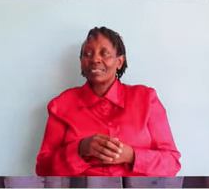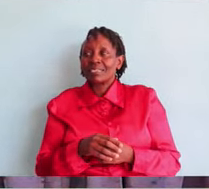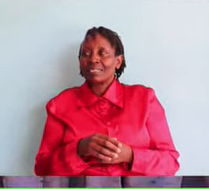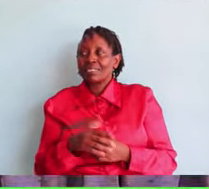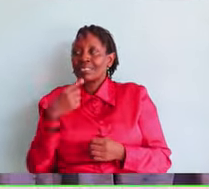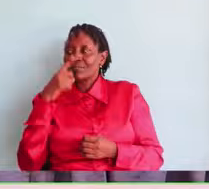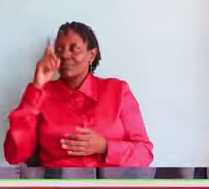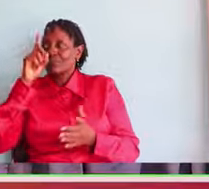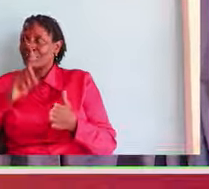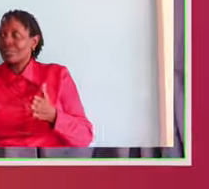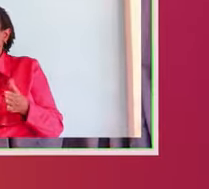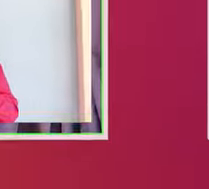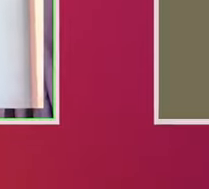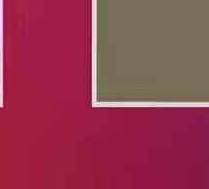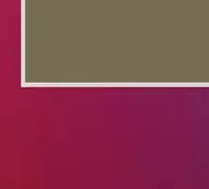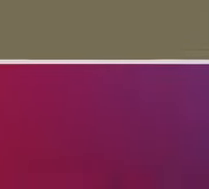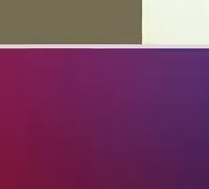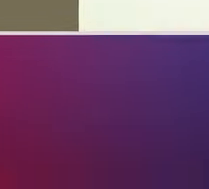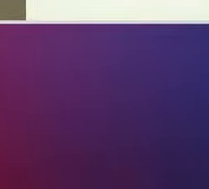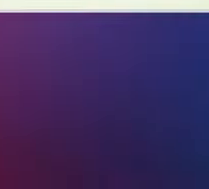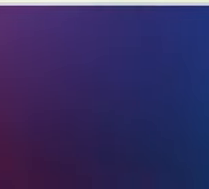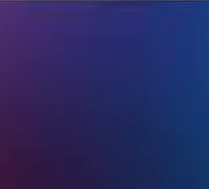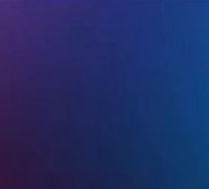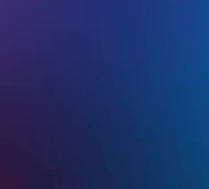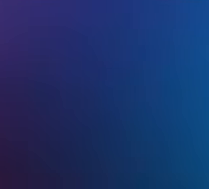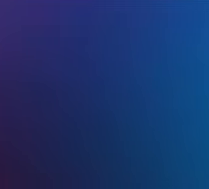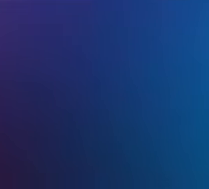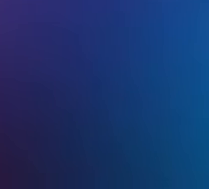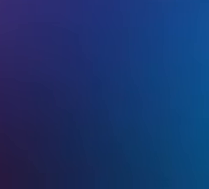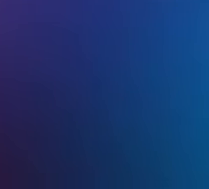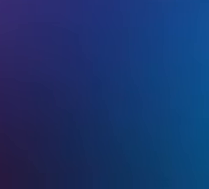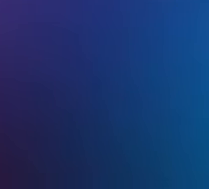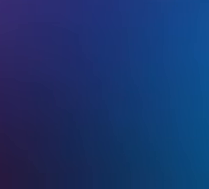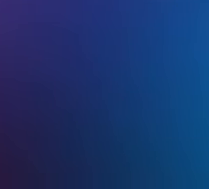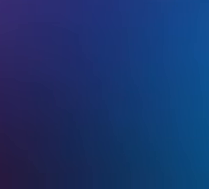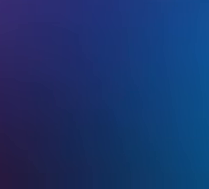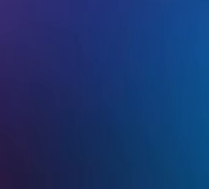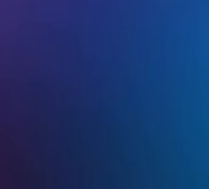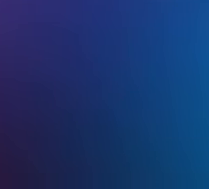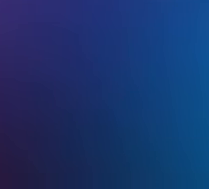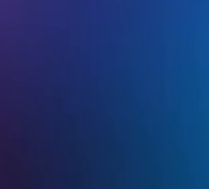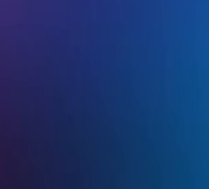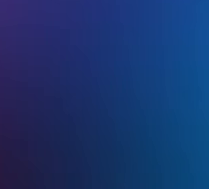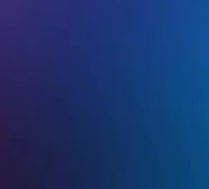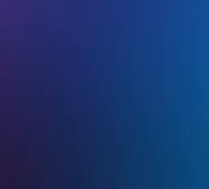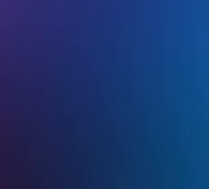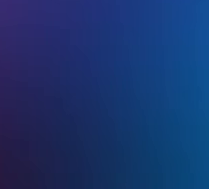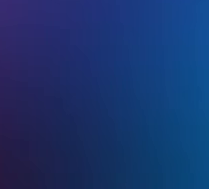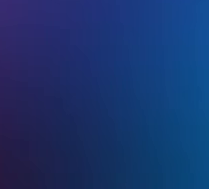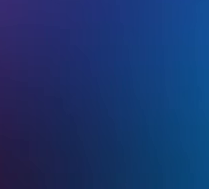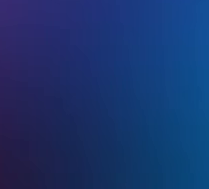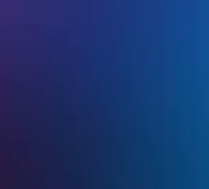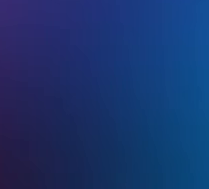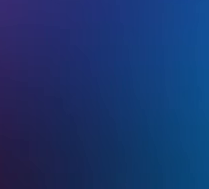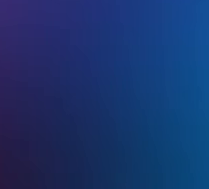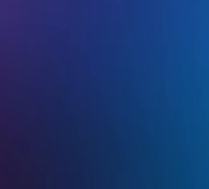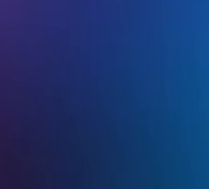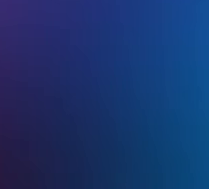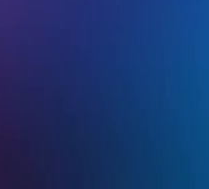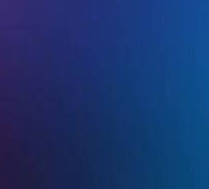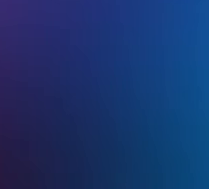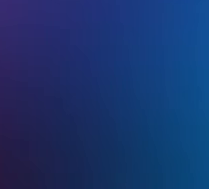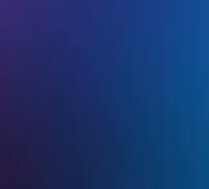what it is, because sometimes it's good to be on the same page in terms of what we are talking about, so that we don't